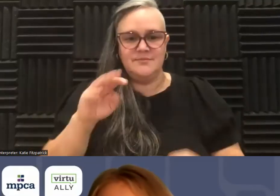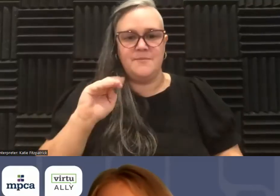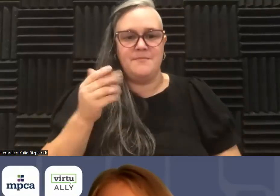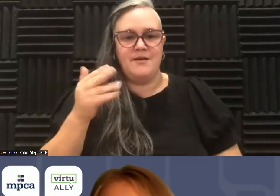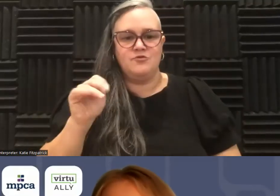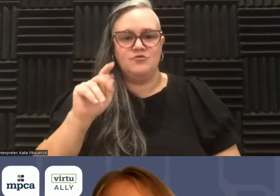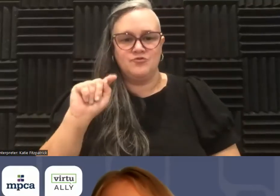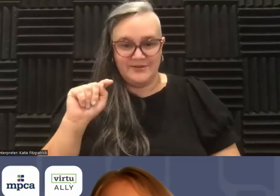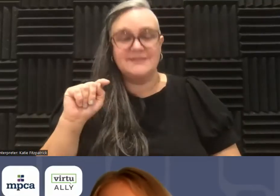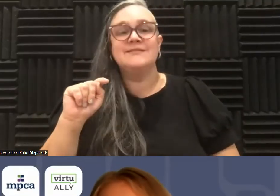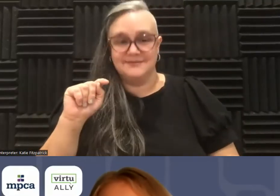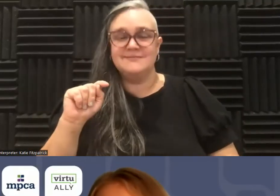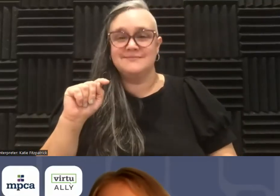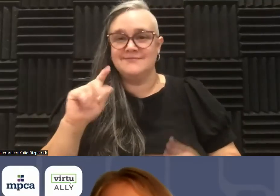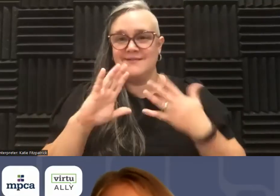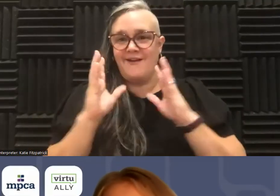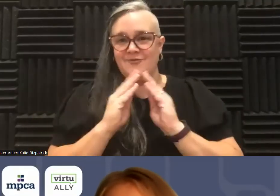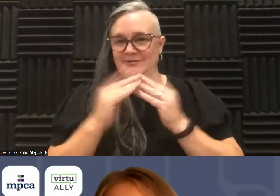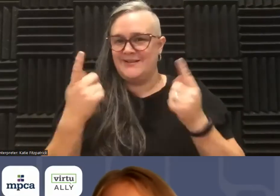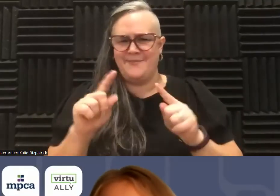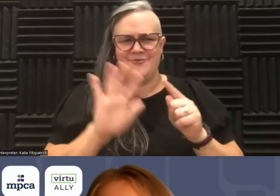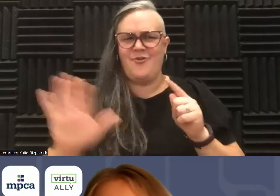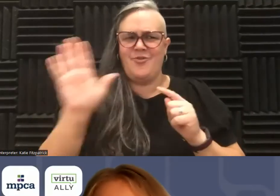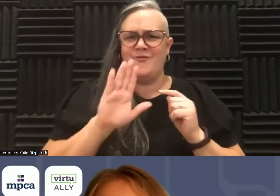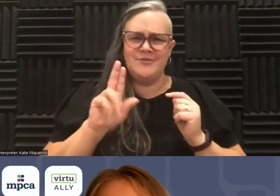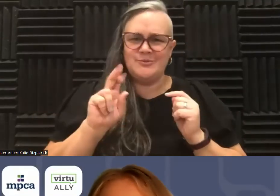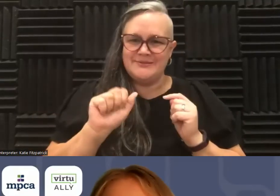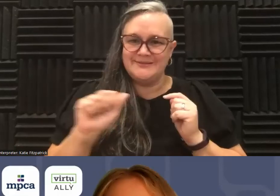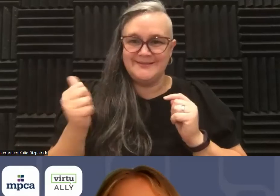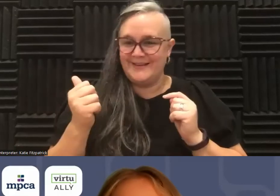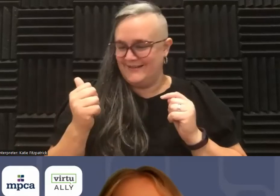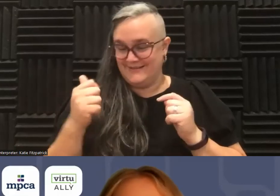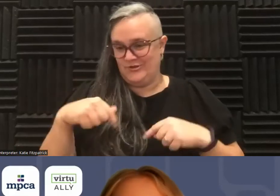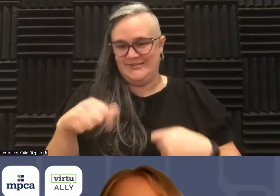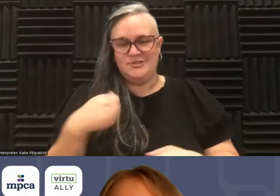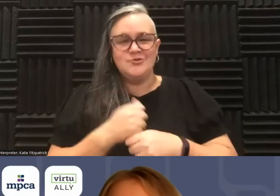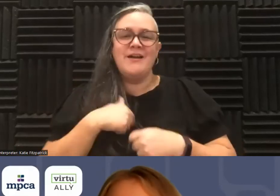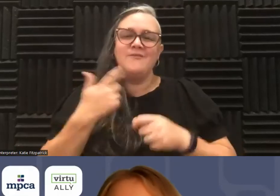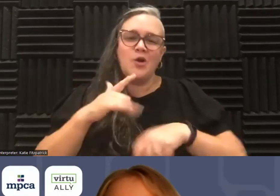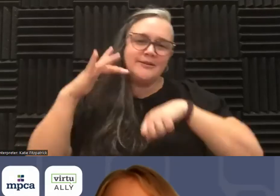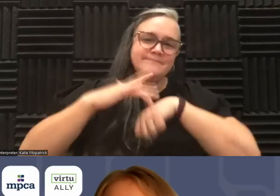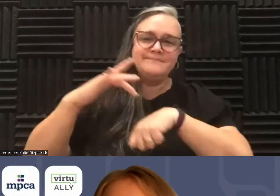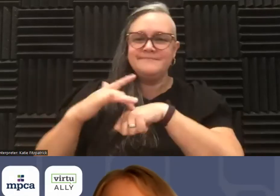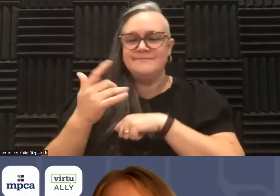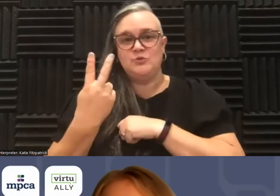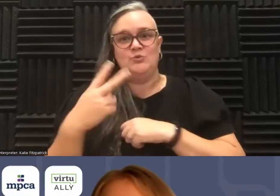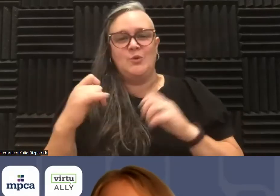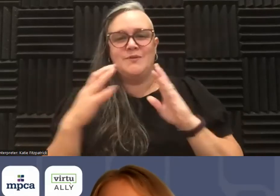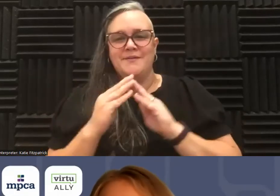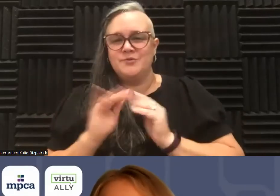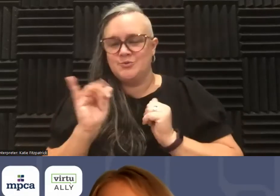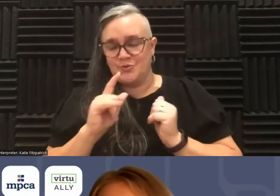the country every year. And I've had the privilege of going to 2 of those conferences. So there's definitely a lot of